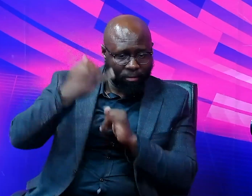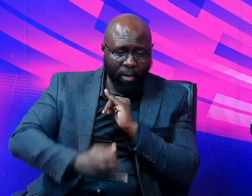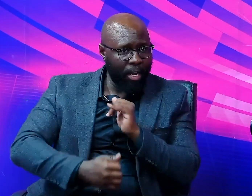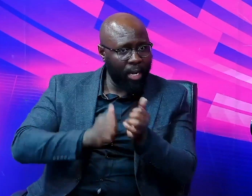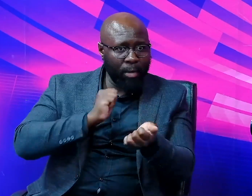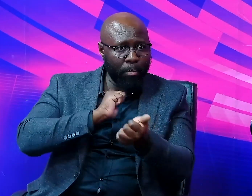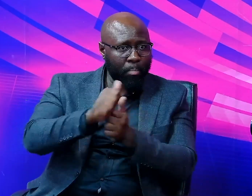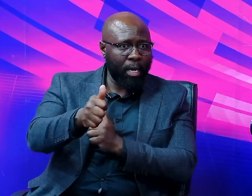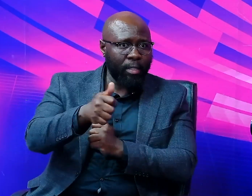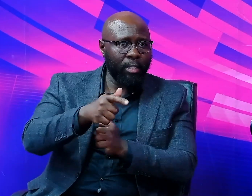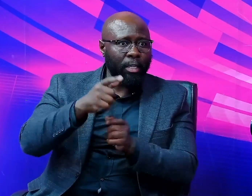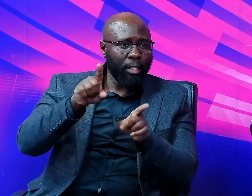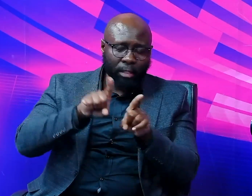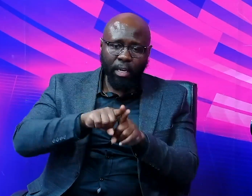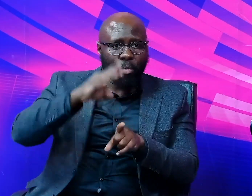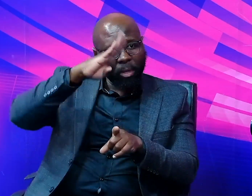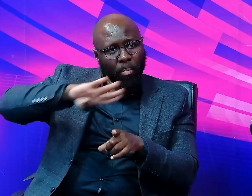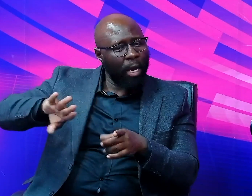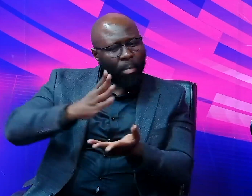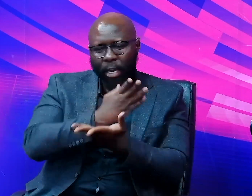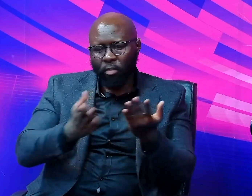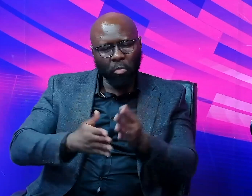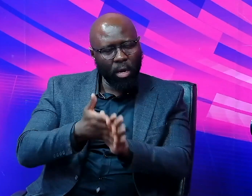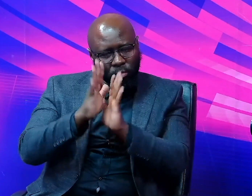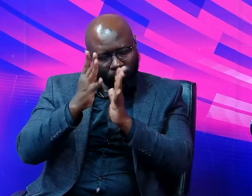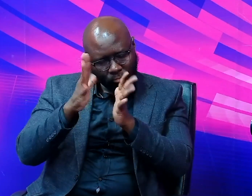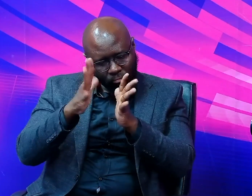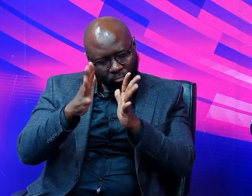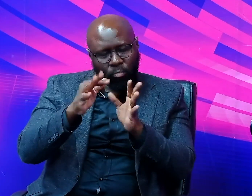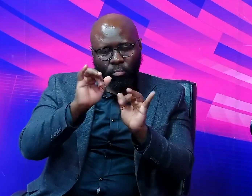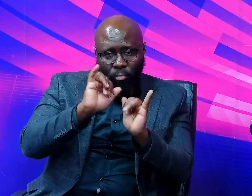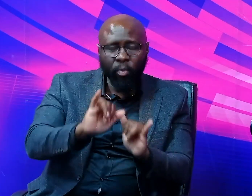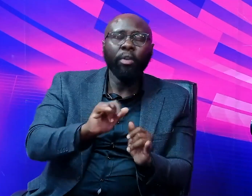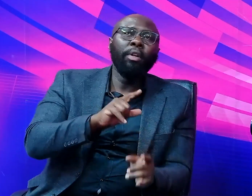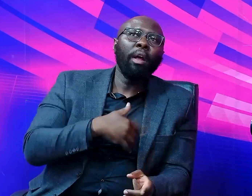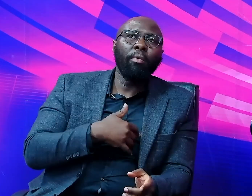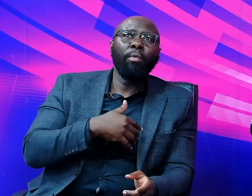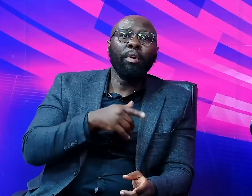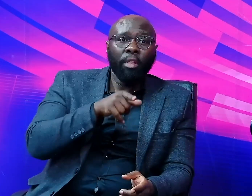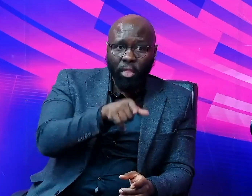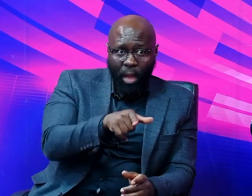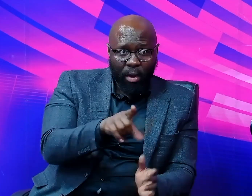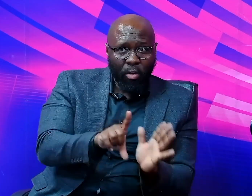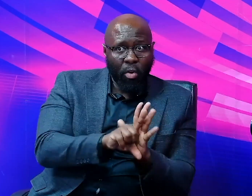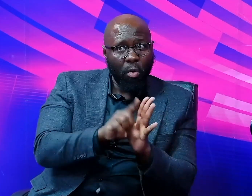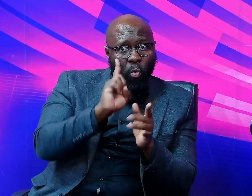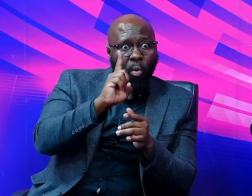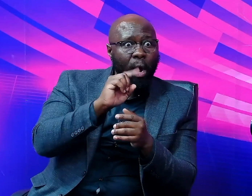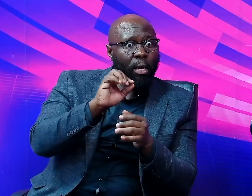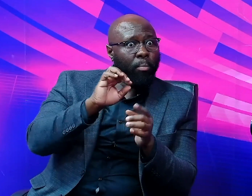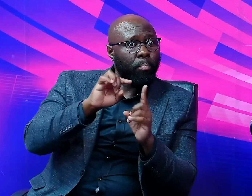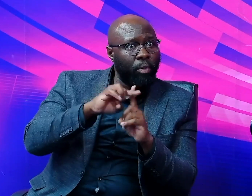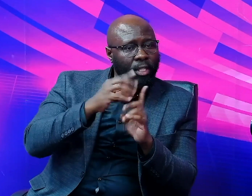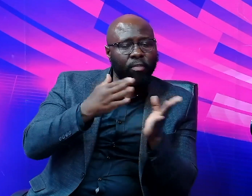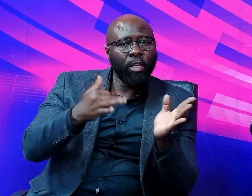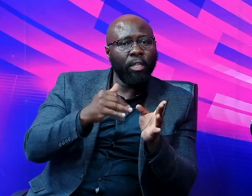happy that Kenya has finally passed this act, and we thank and congratulate the parliament and all that.